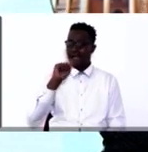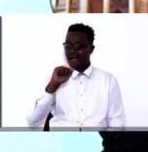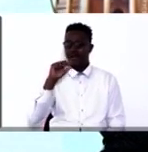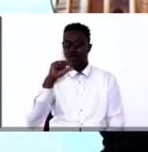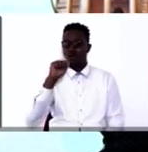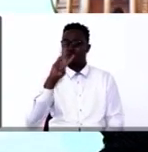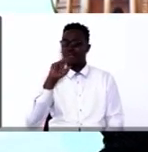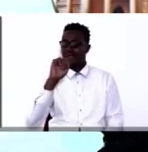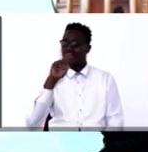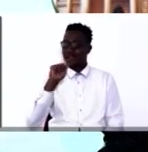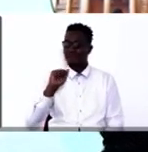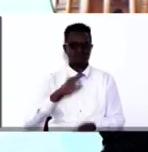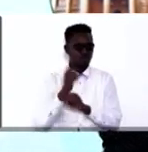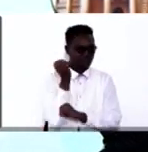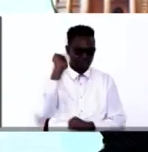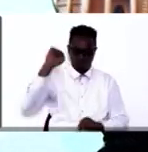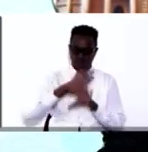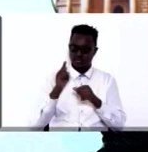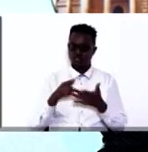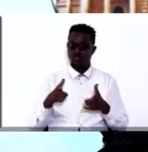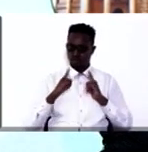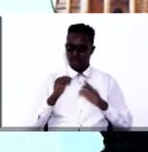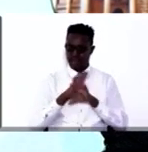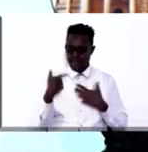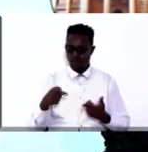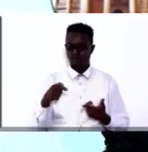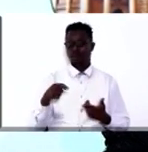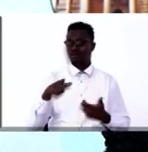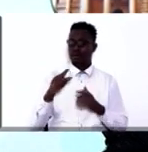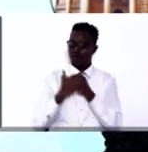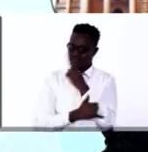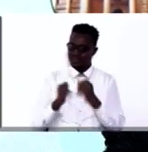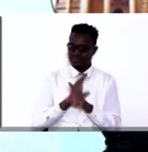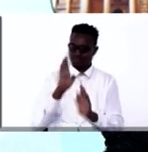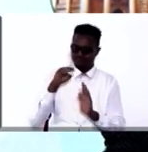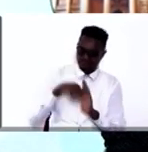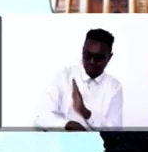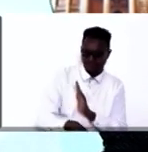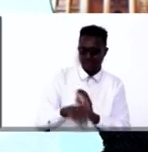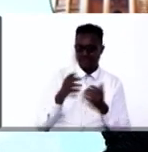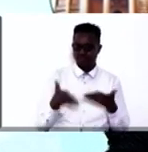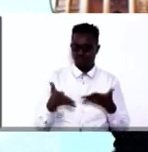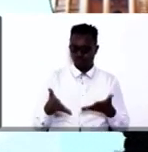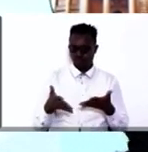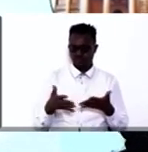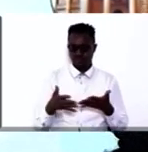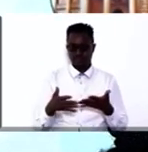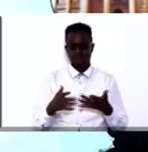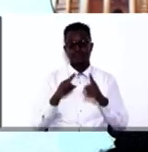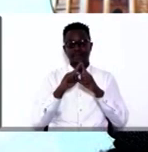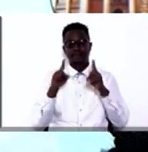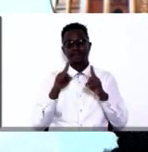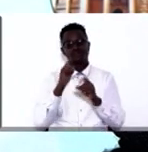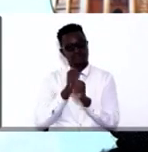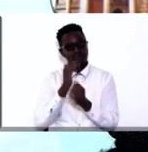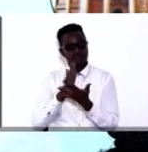refuse to allow our country to descend in that scenario. But we will also ensure